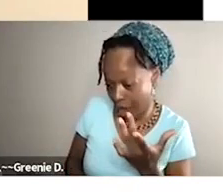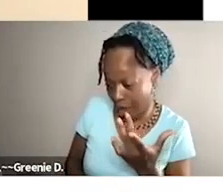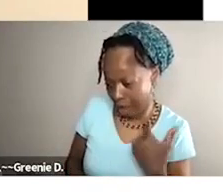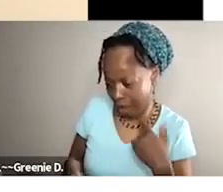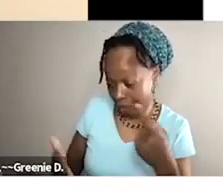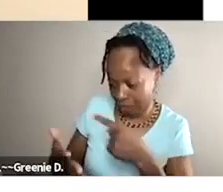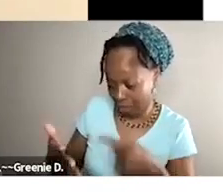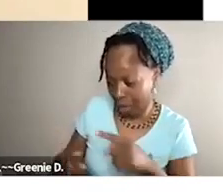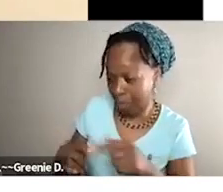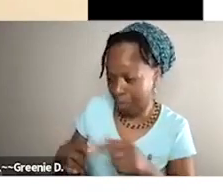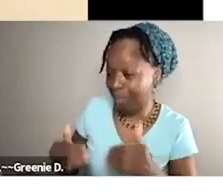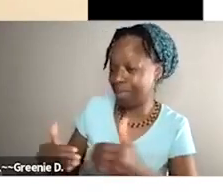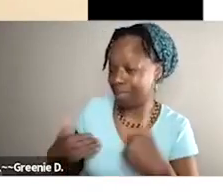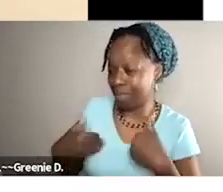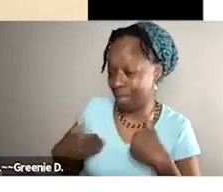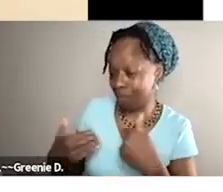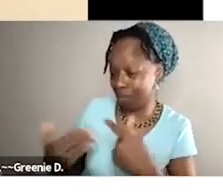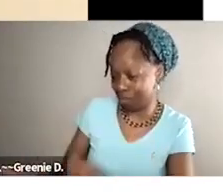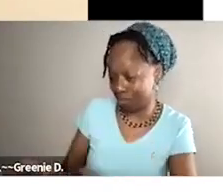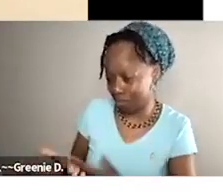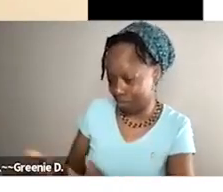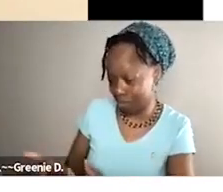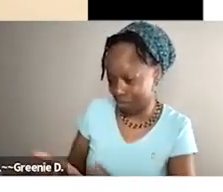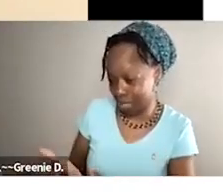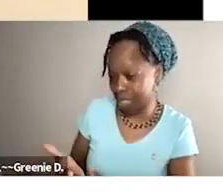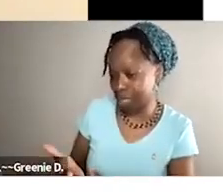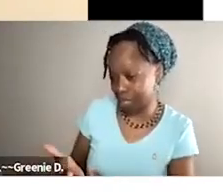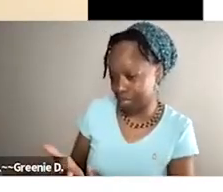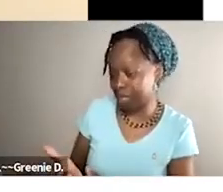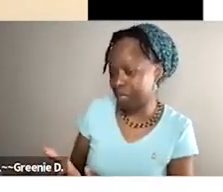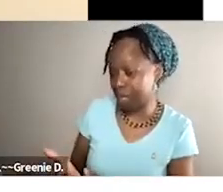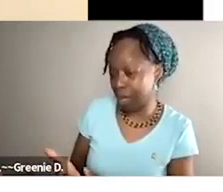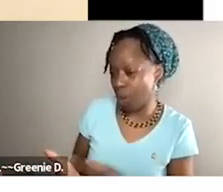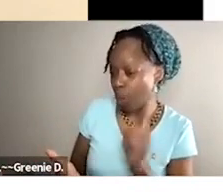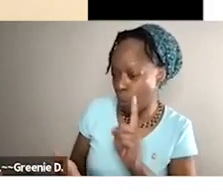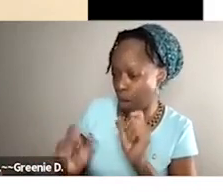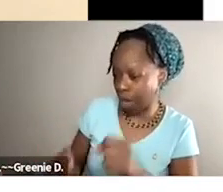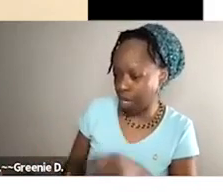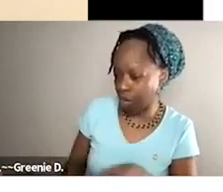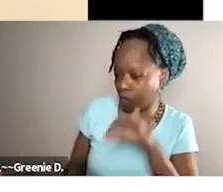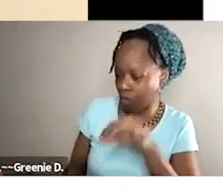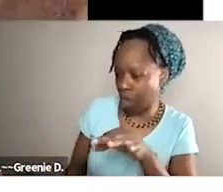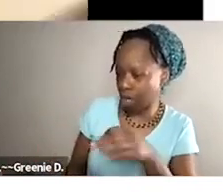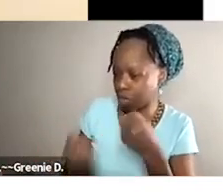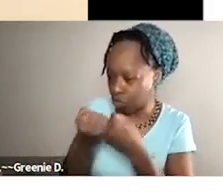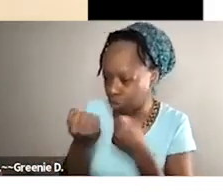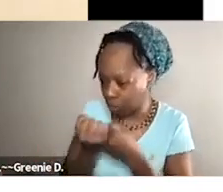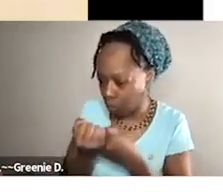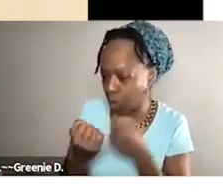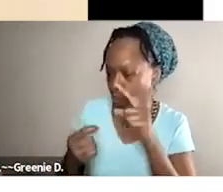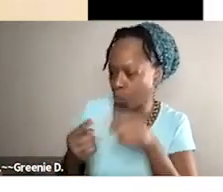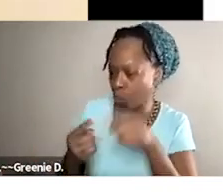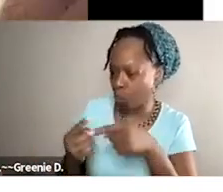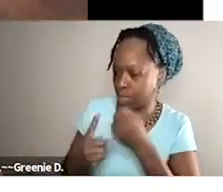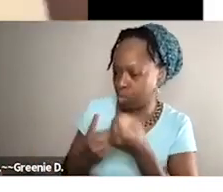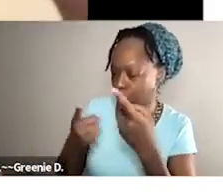let's talk about it. Let's talk about where the reinforcement is coming from. Let's talk about, you know, what is, whether